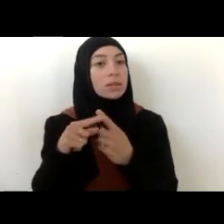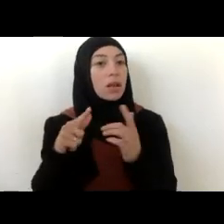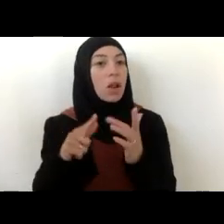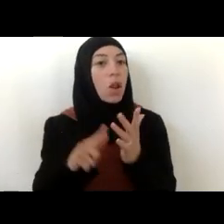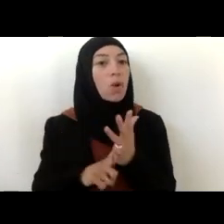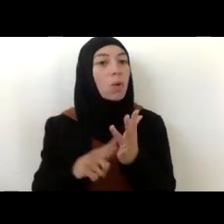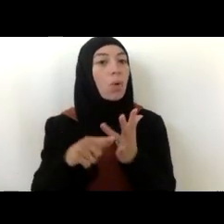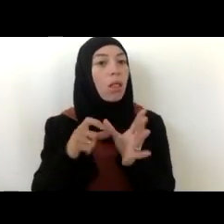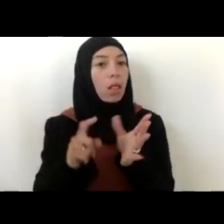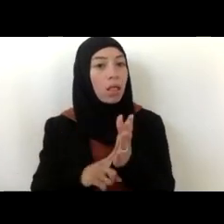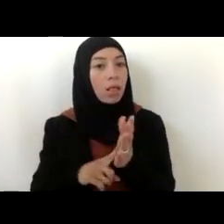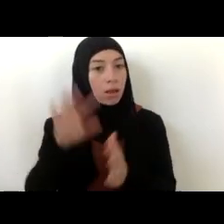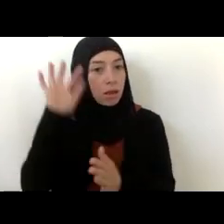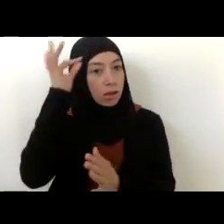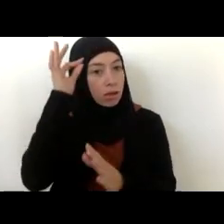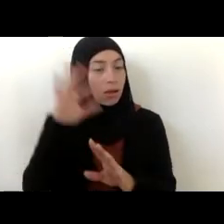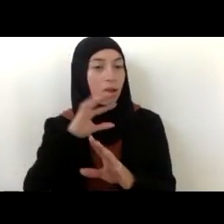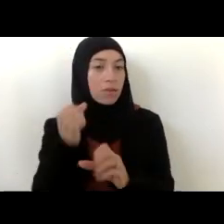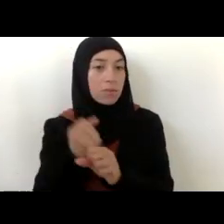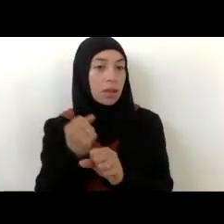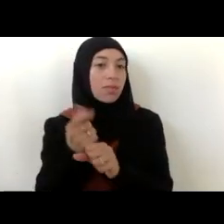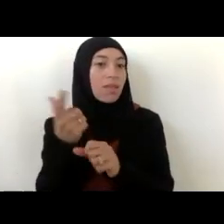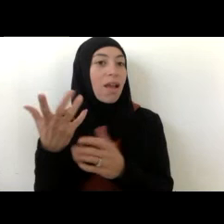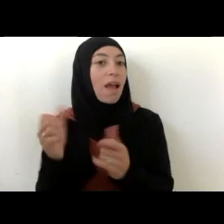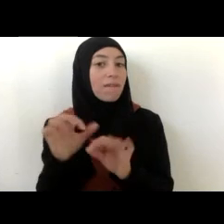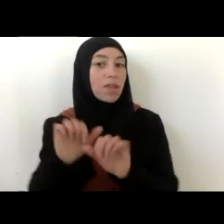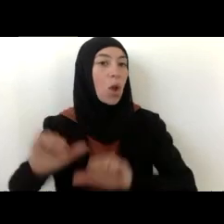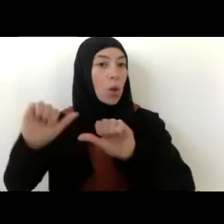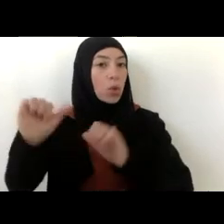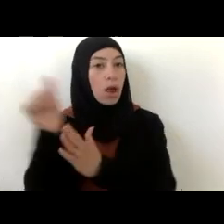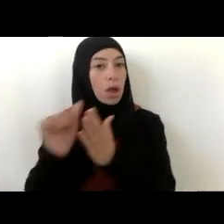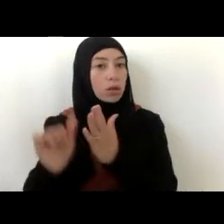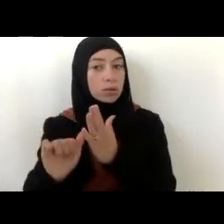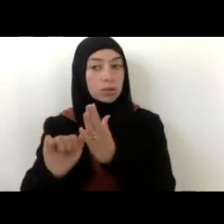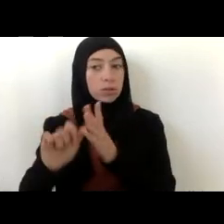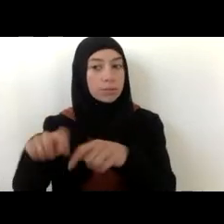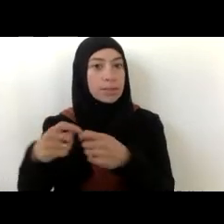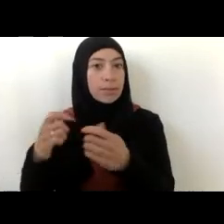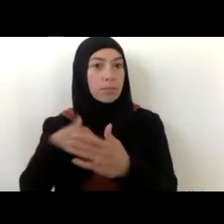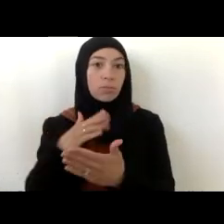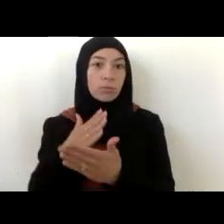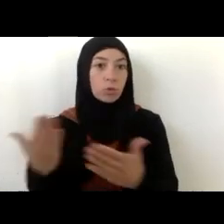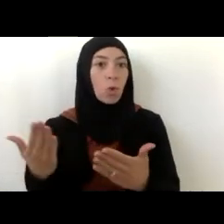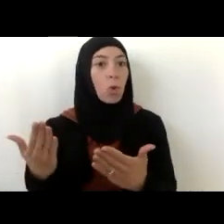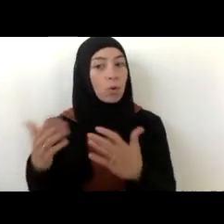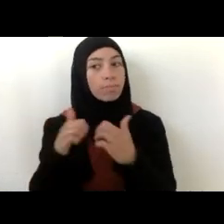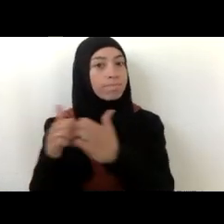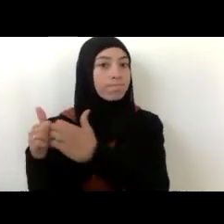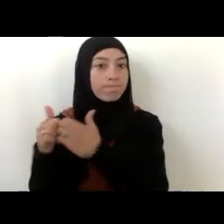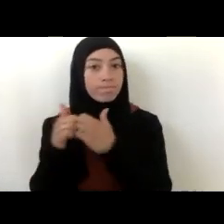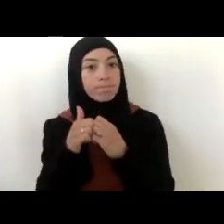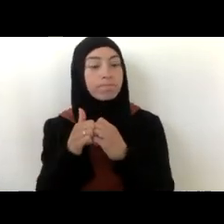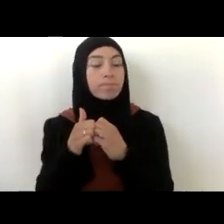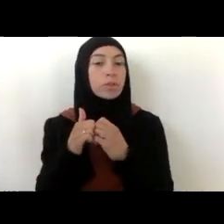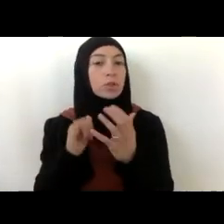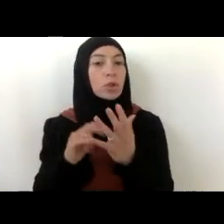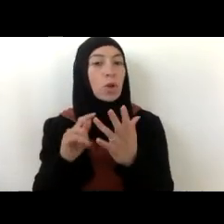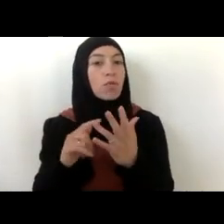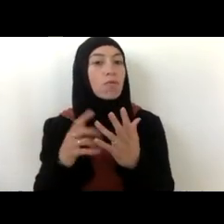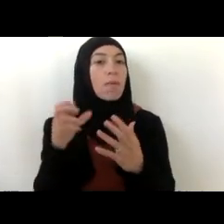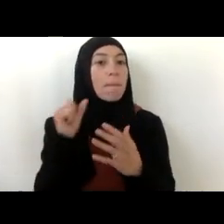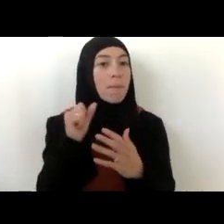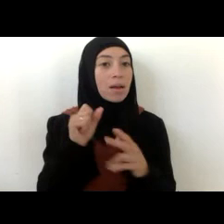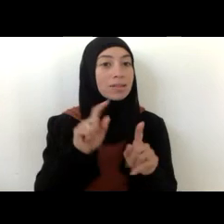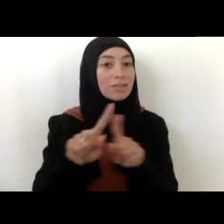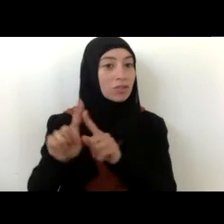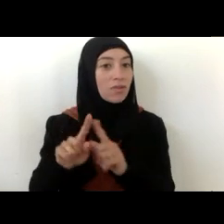council officers who have connections with local artists in areas. As well as many of the artists will be members of NAVA. There